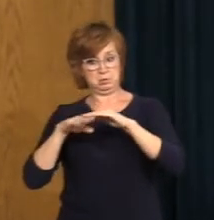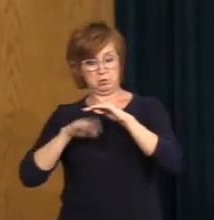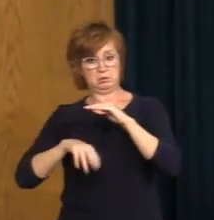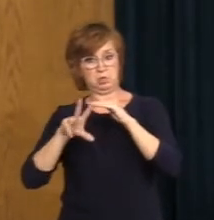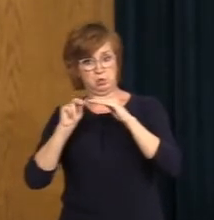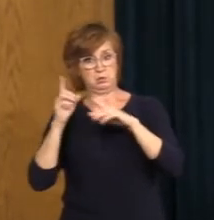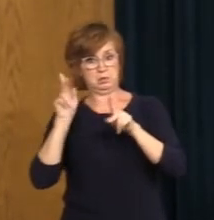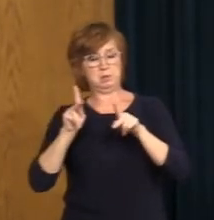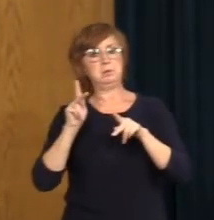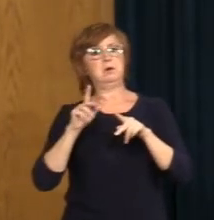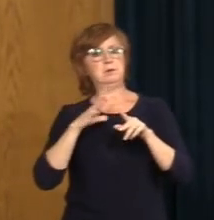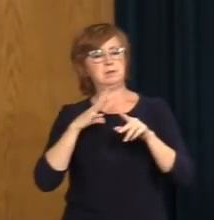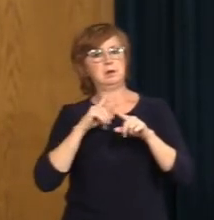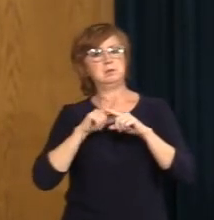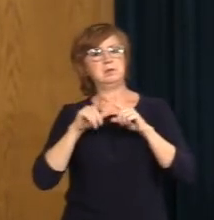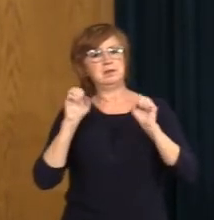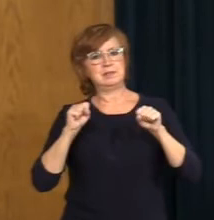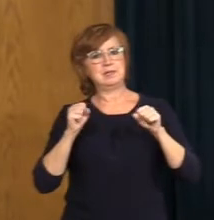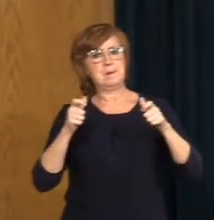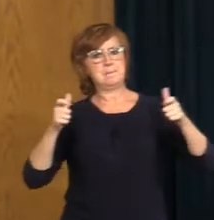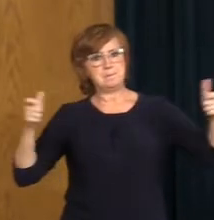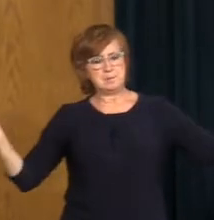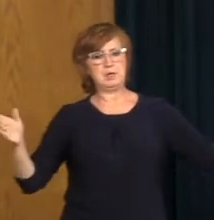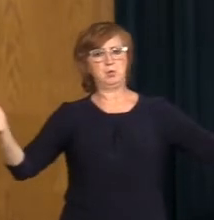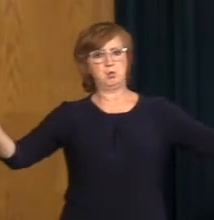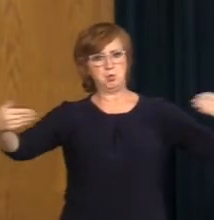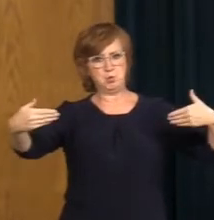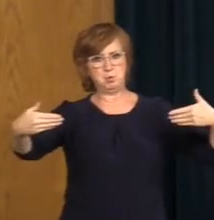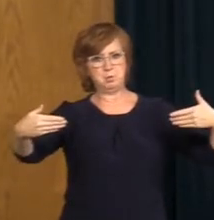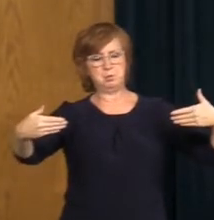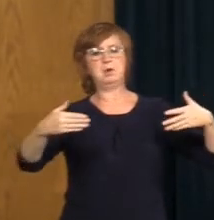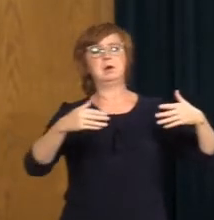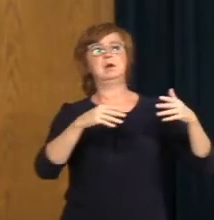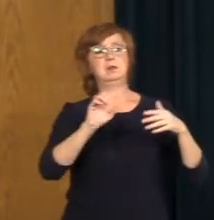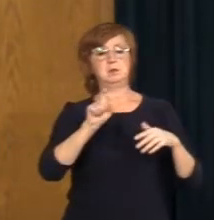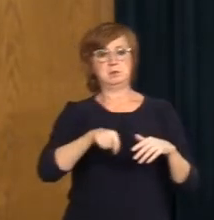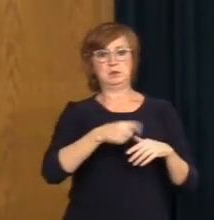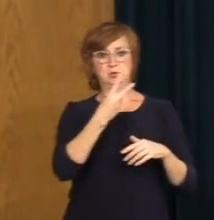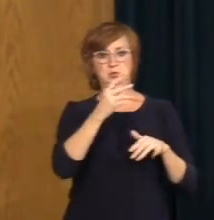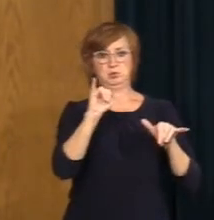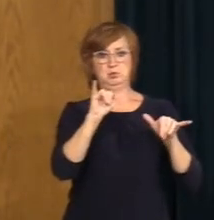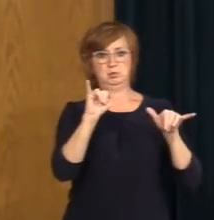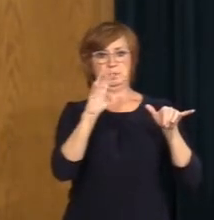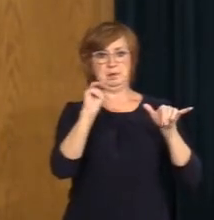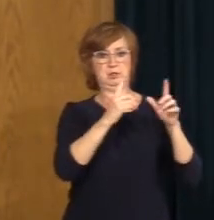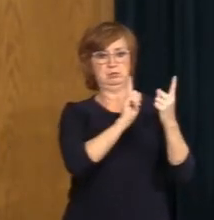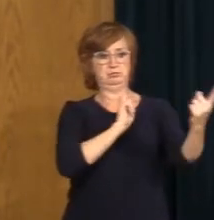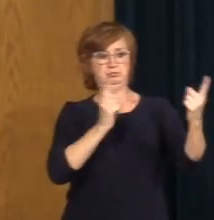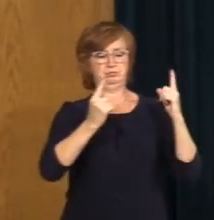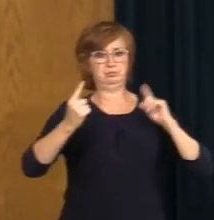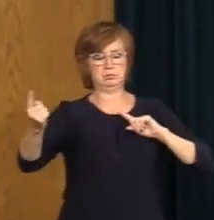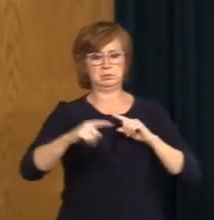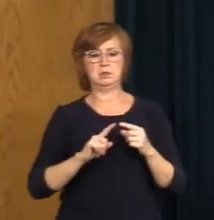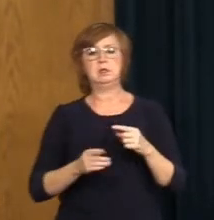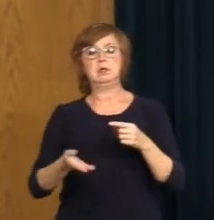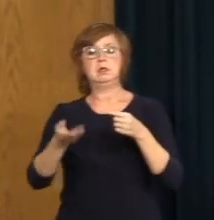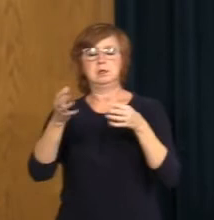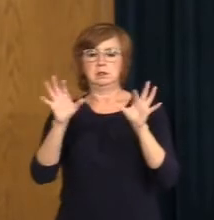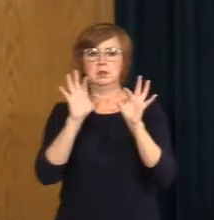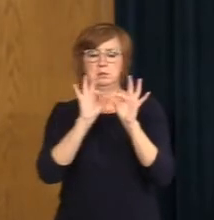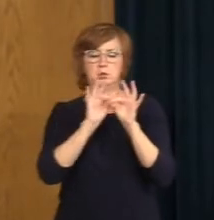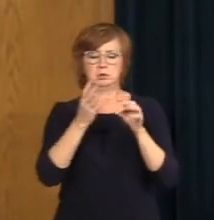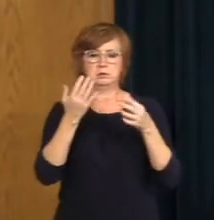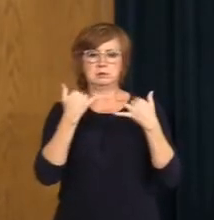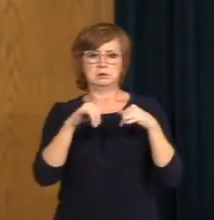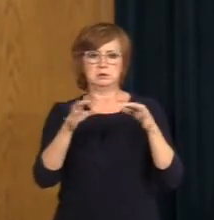gatherings safely. Secondly, and when we look at our active cases by region, as you can see, they